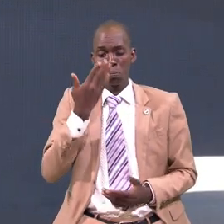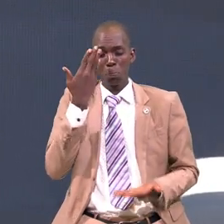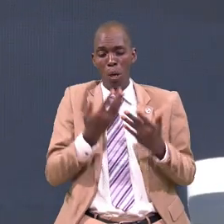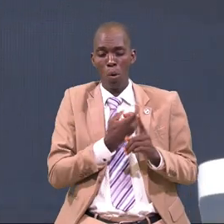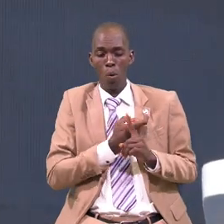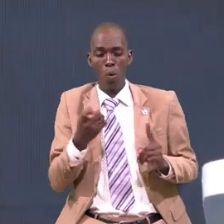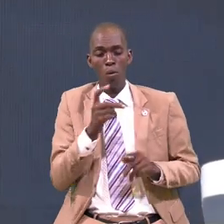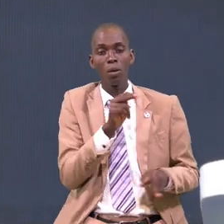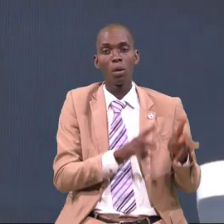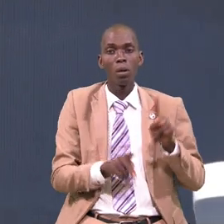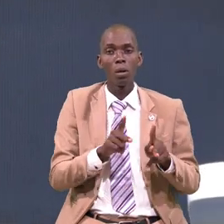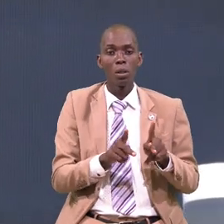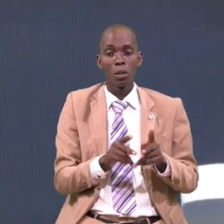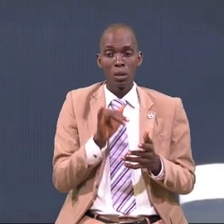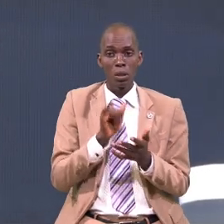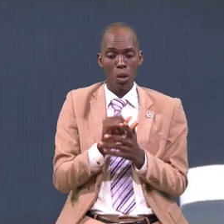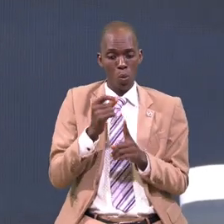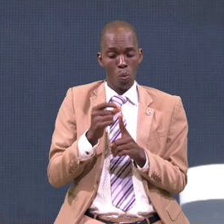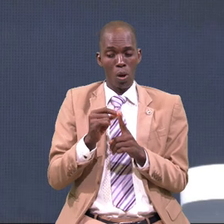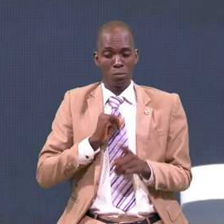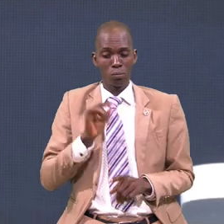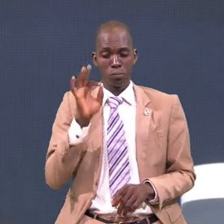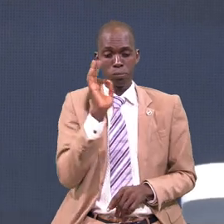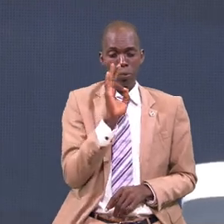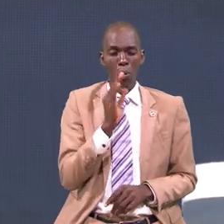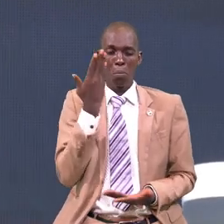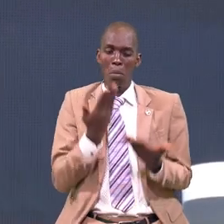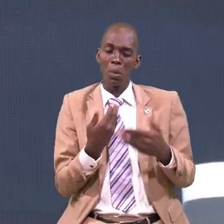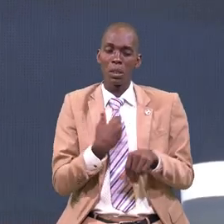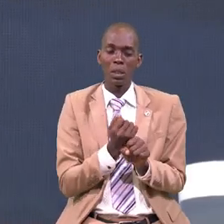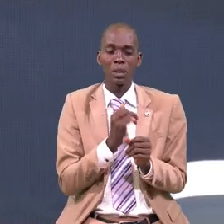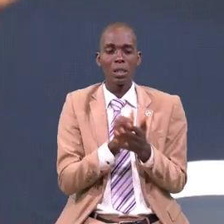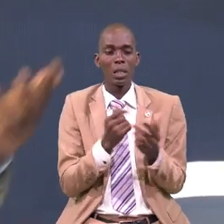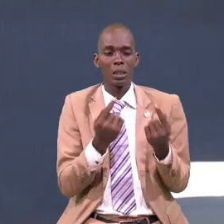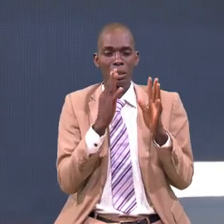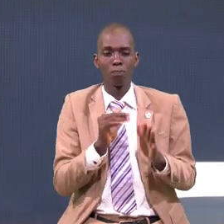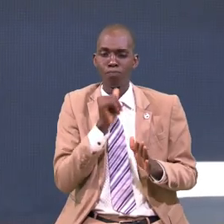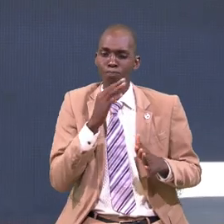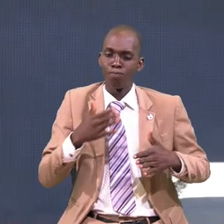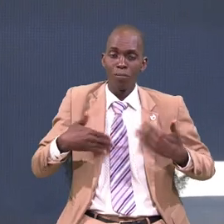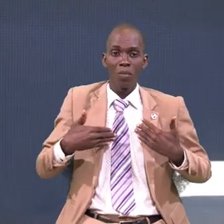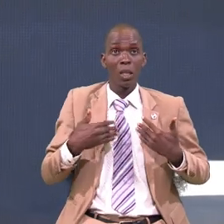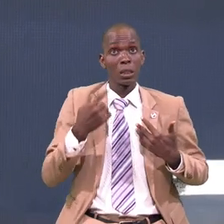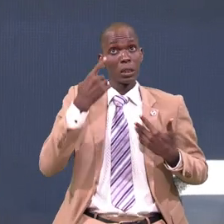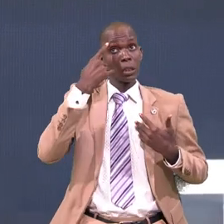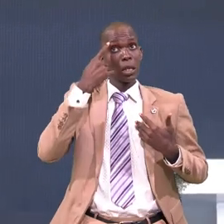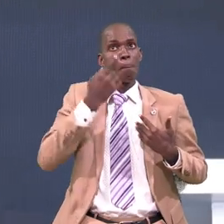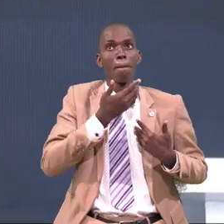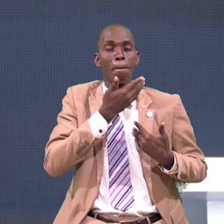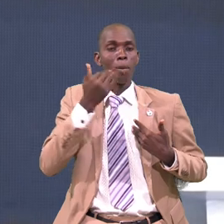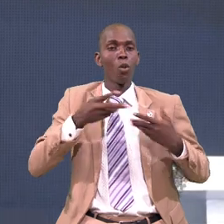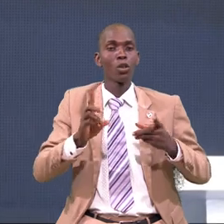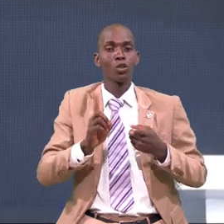will make the sinners unhappy. So they want to excite them. They want